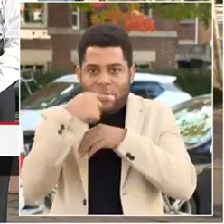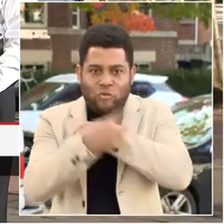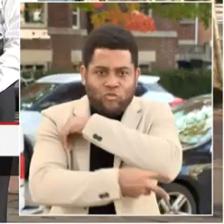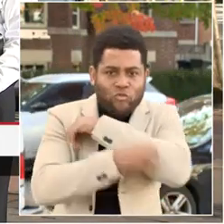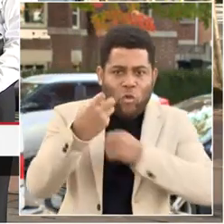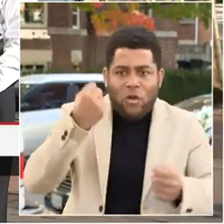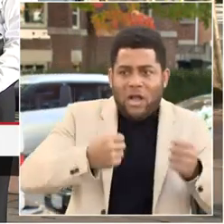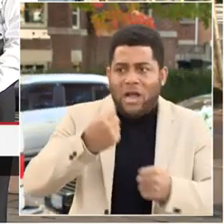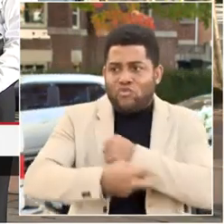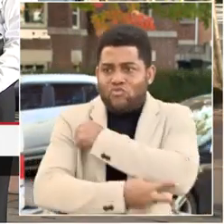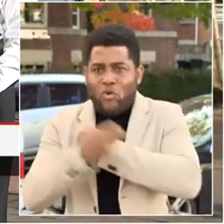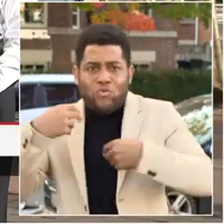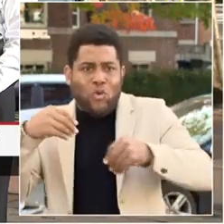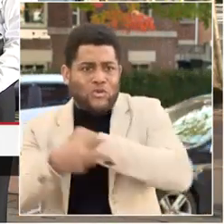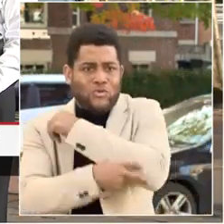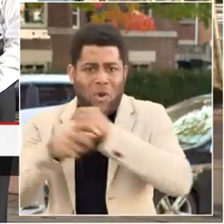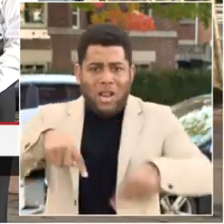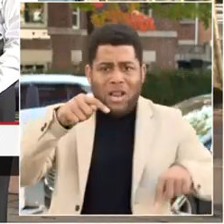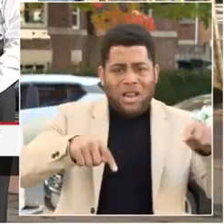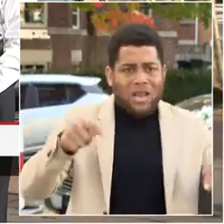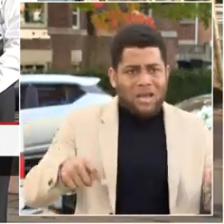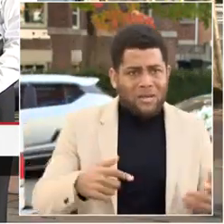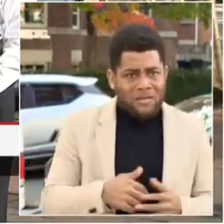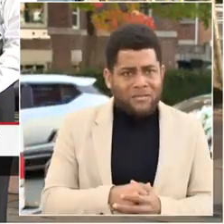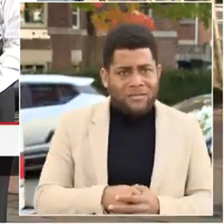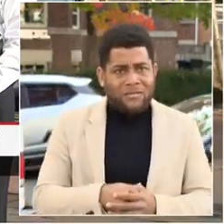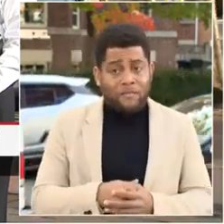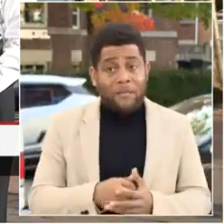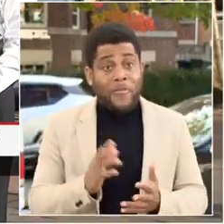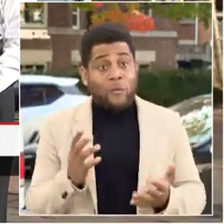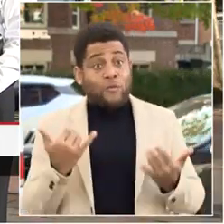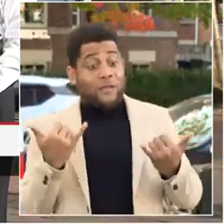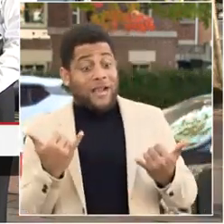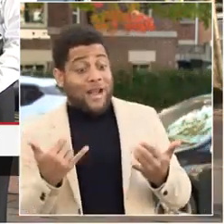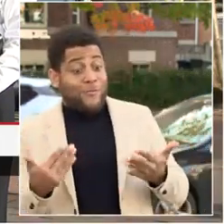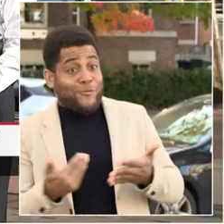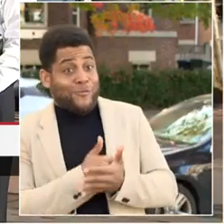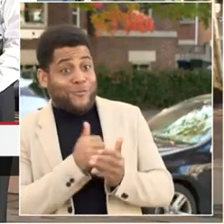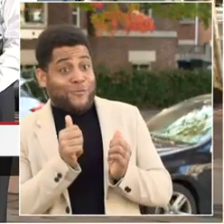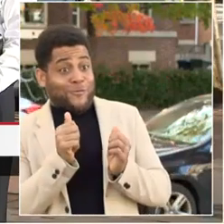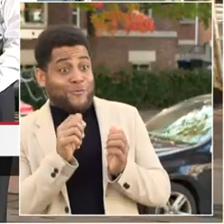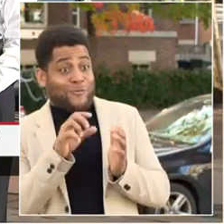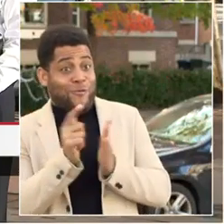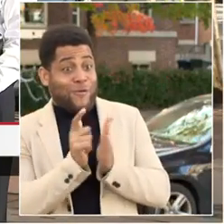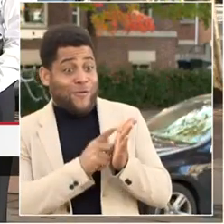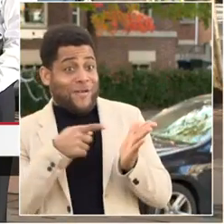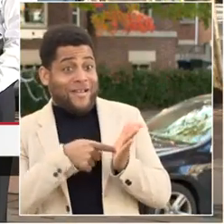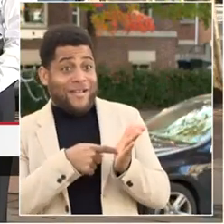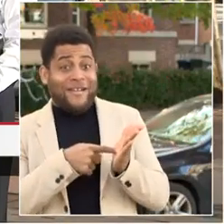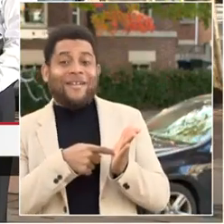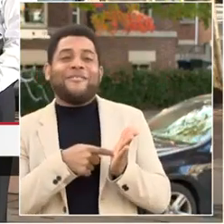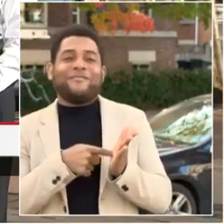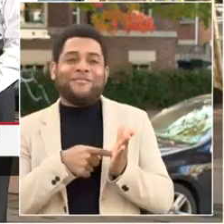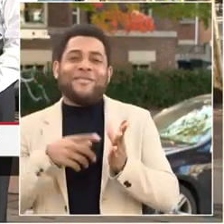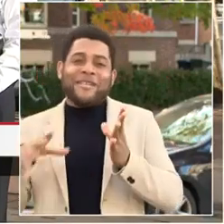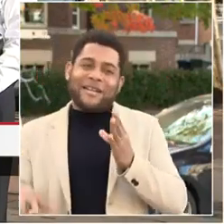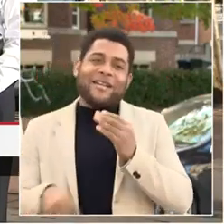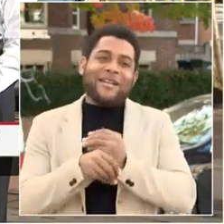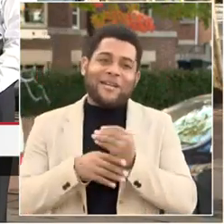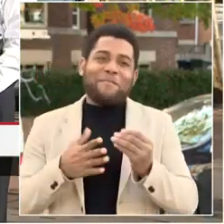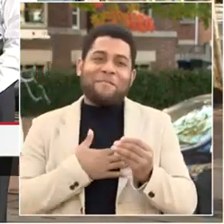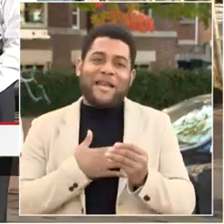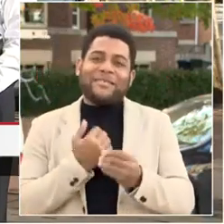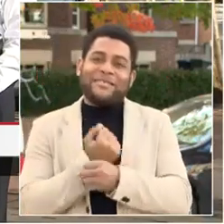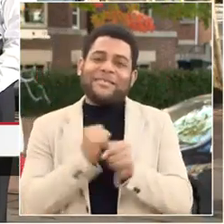new legislation, in addition to My Safer, Stronger legislation introduced earlier this year, we